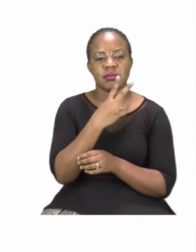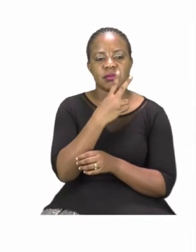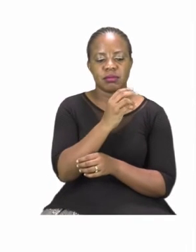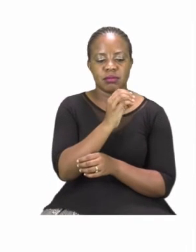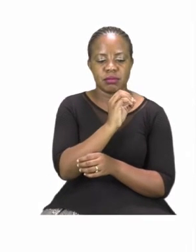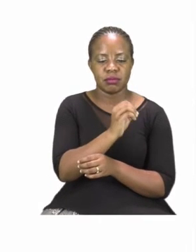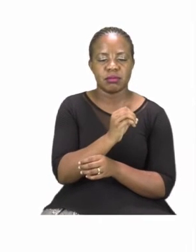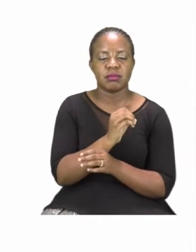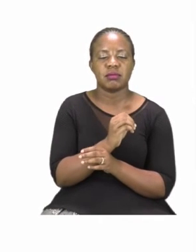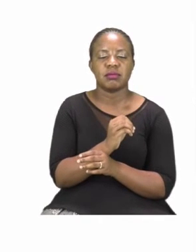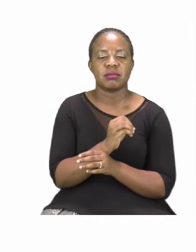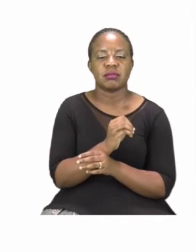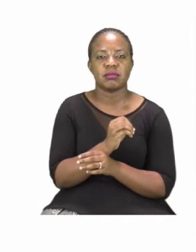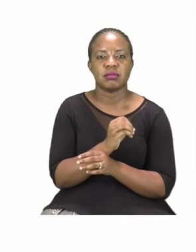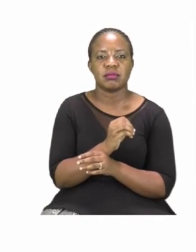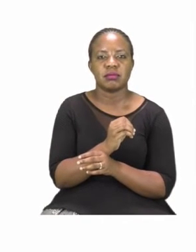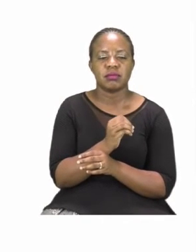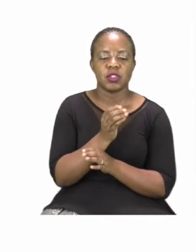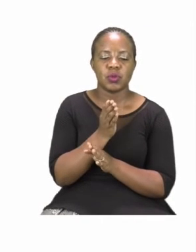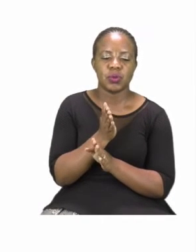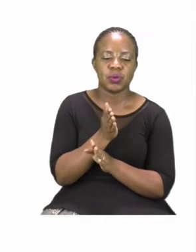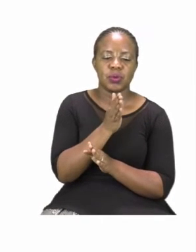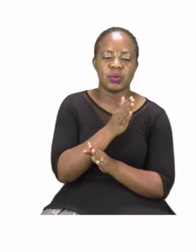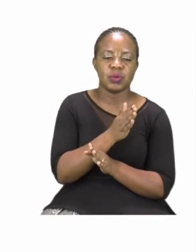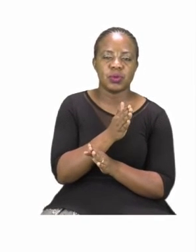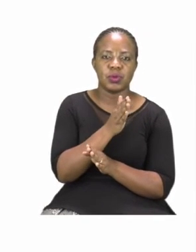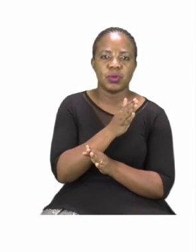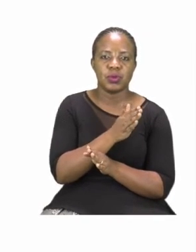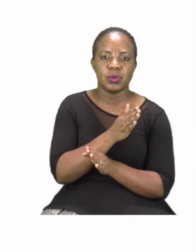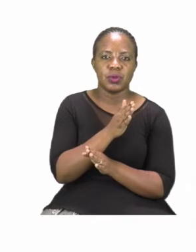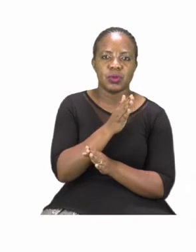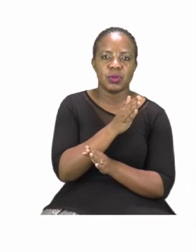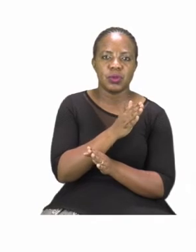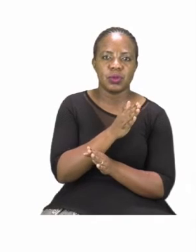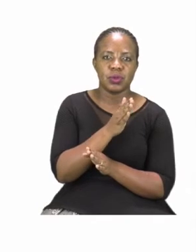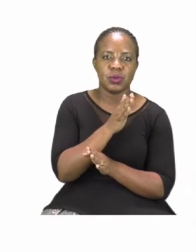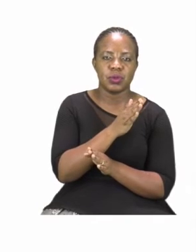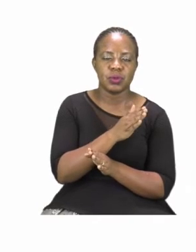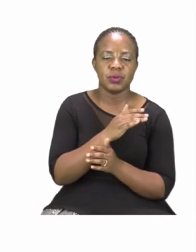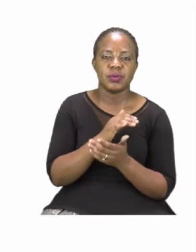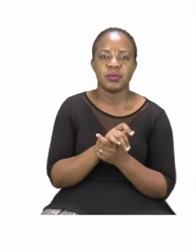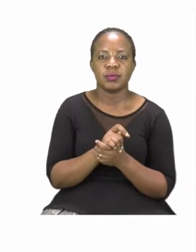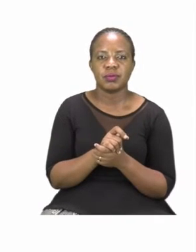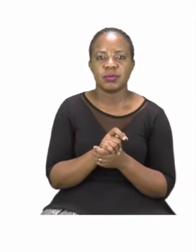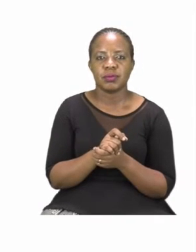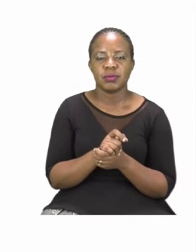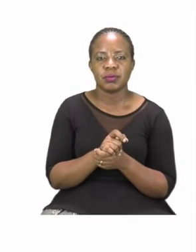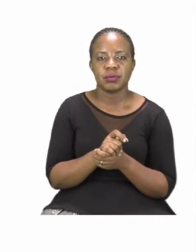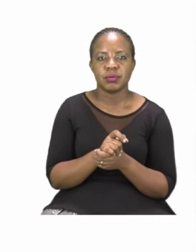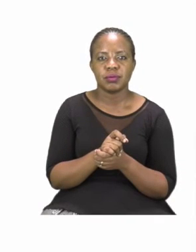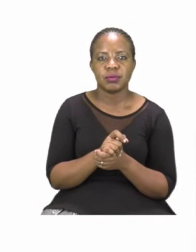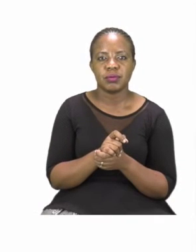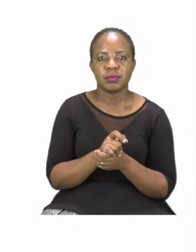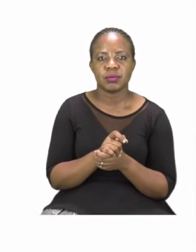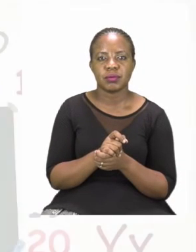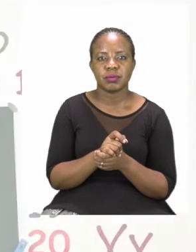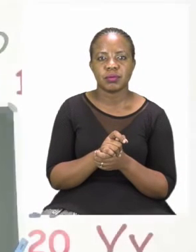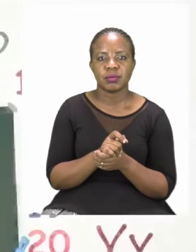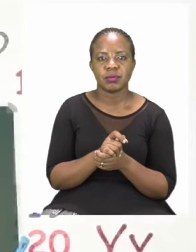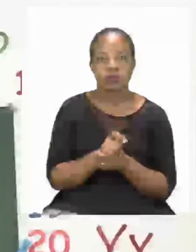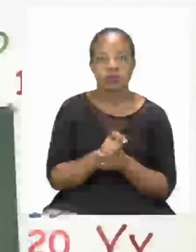20. So we are going to count backwards up until we get to the next one. So everyone, let's take a look at the